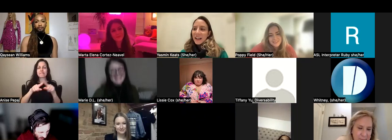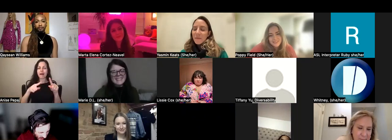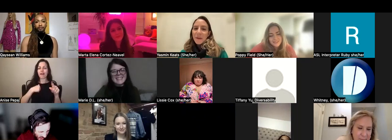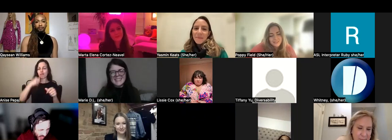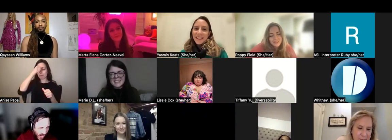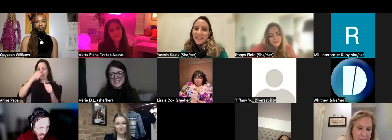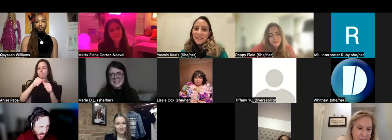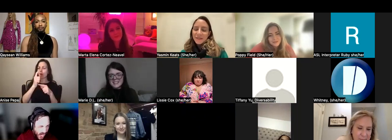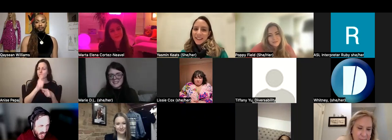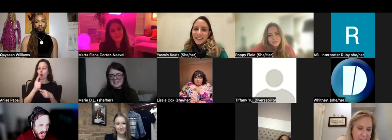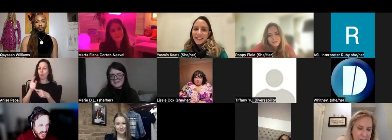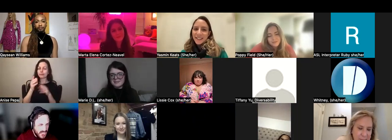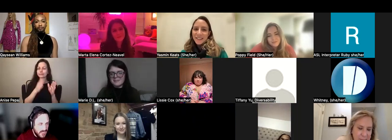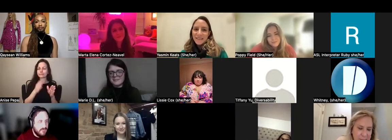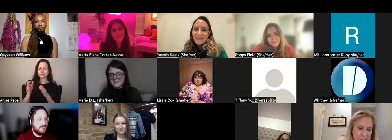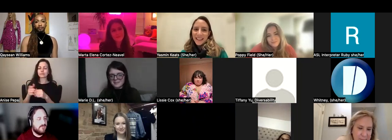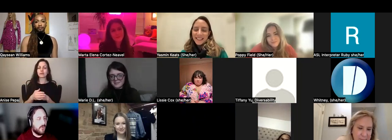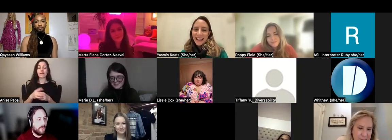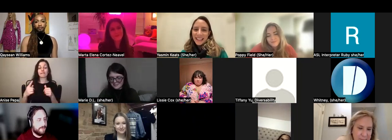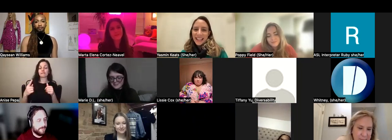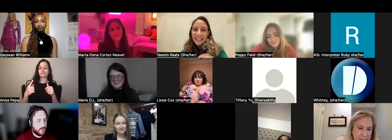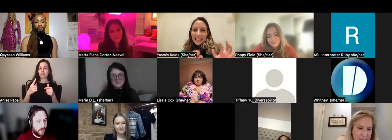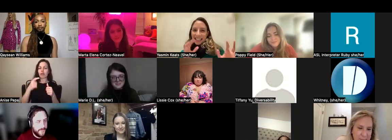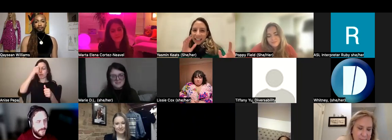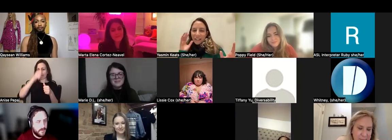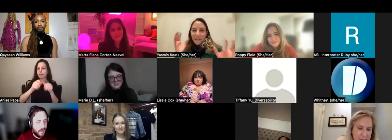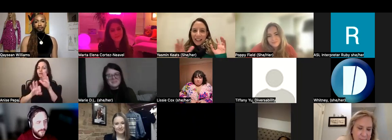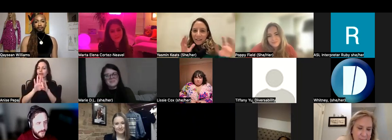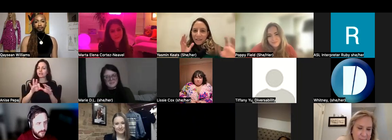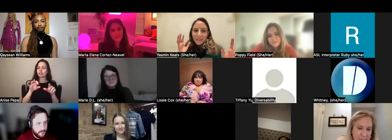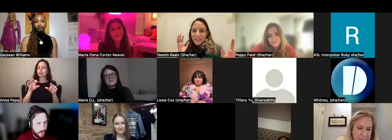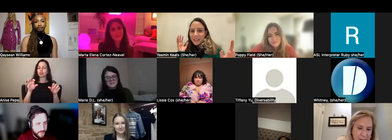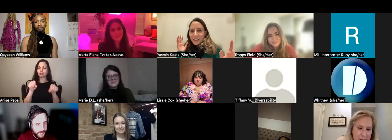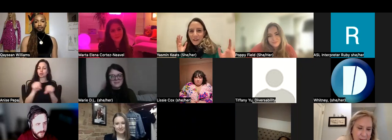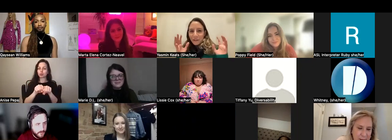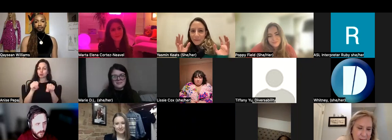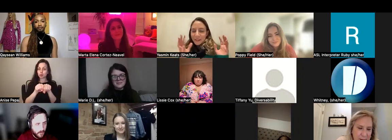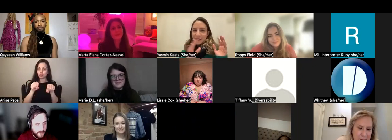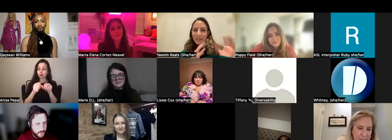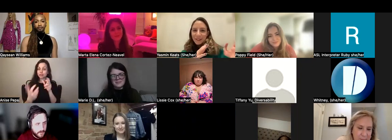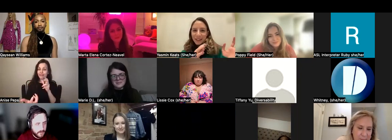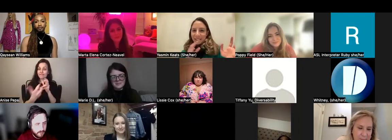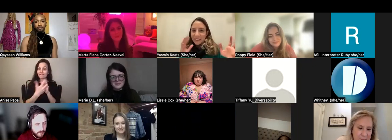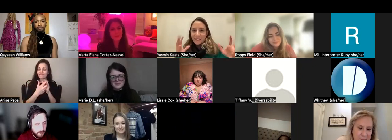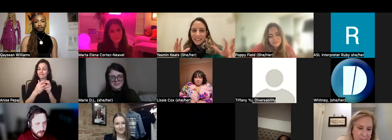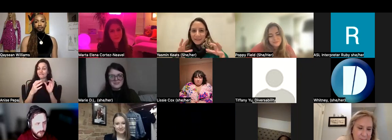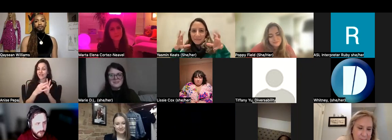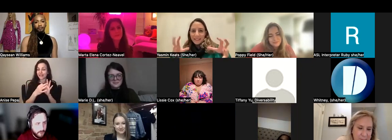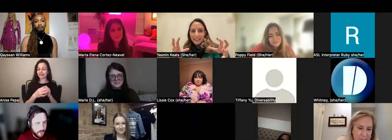I think my biggest thing was finding shoes that fit, and that the whole outfit was just off because the shoes, I could only wear these